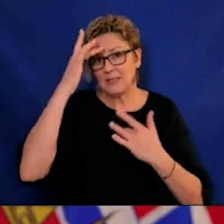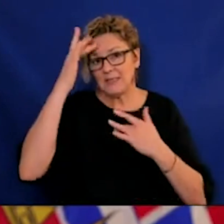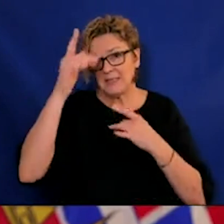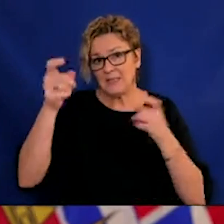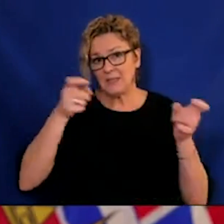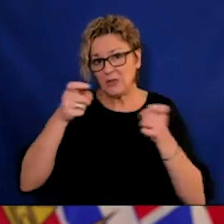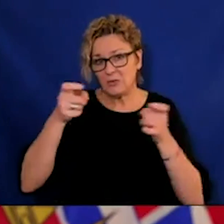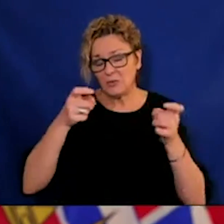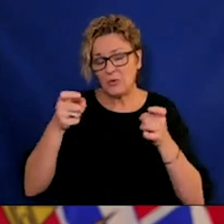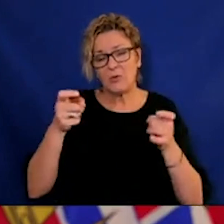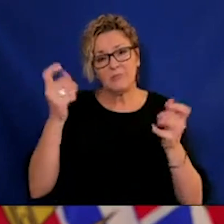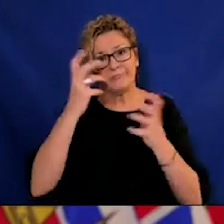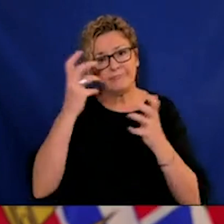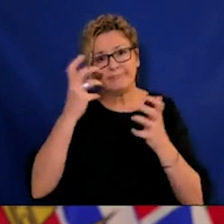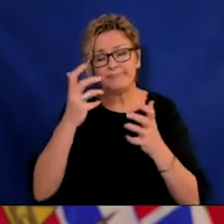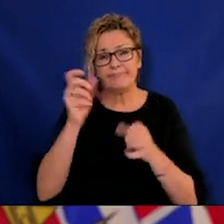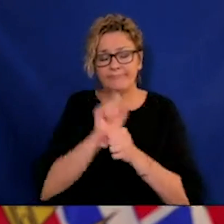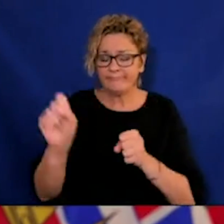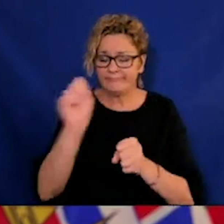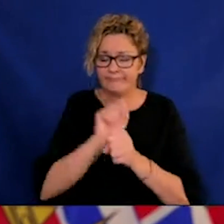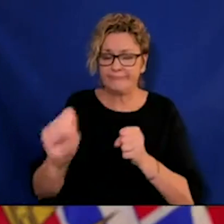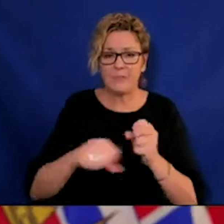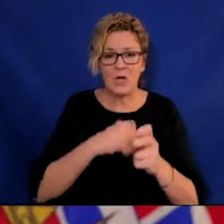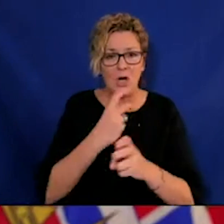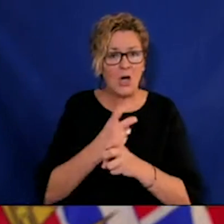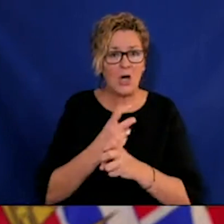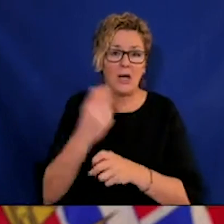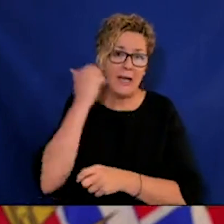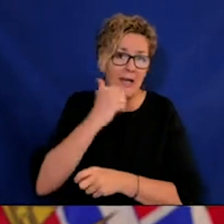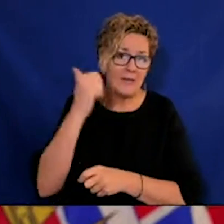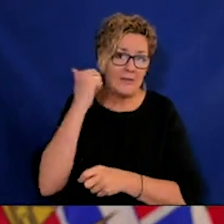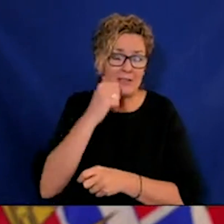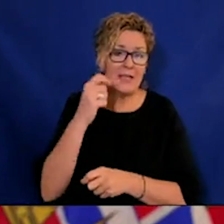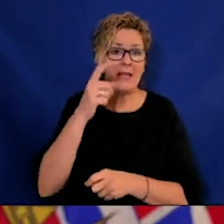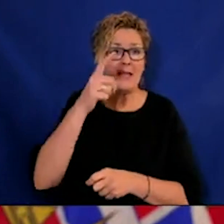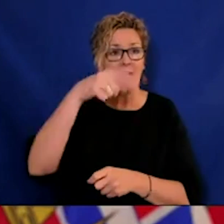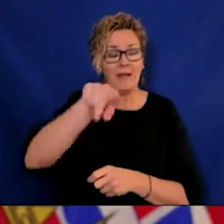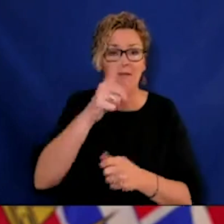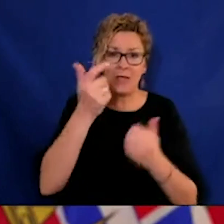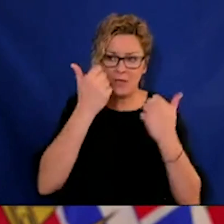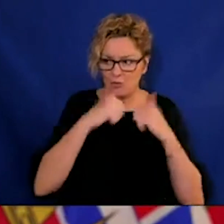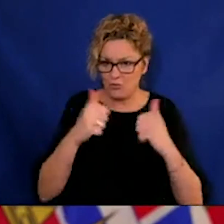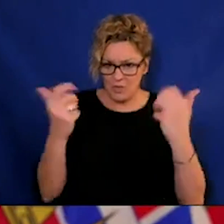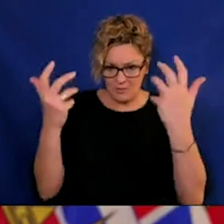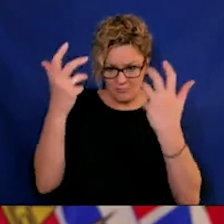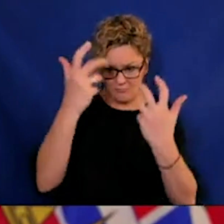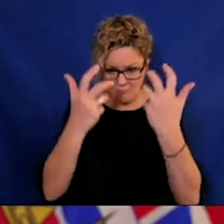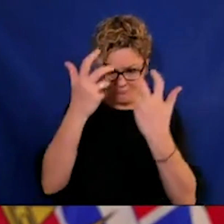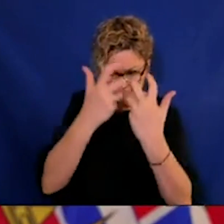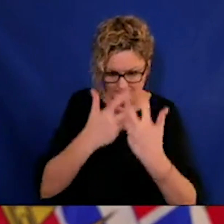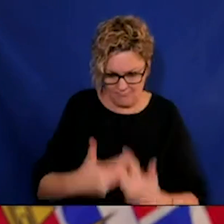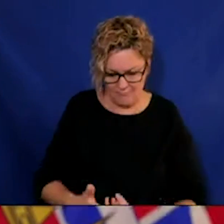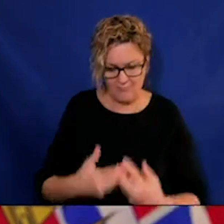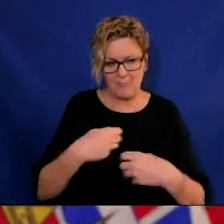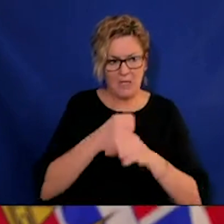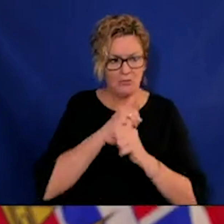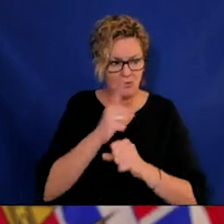weekend to reconcile the numbers that we have and make sure that we are reporting everything in the